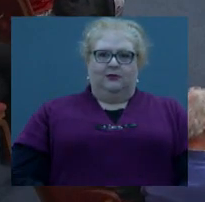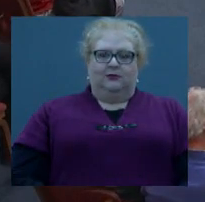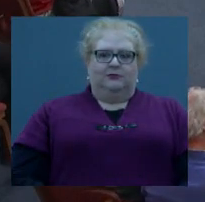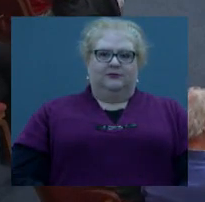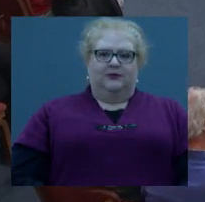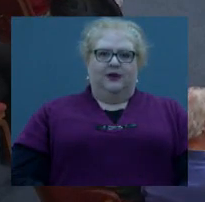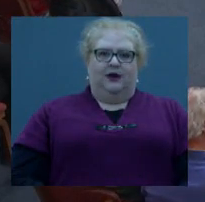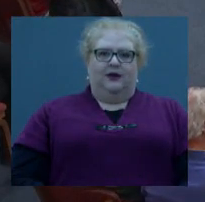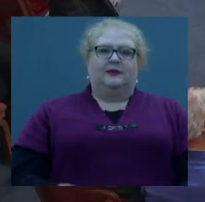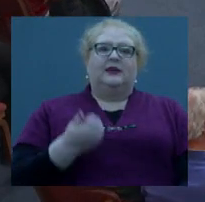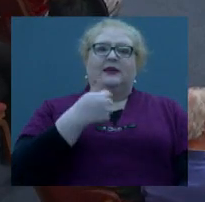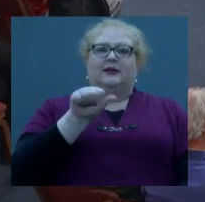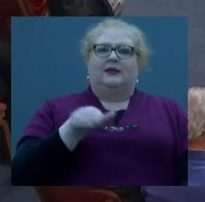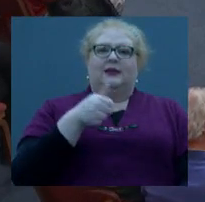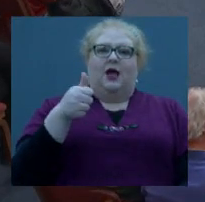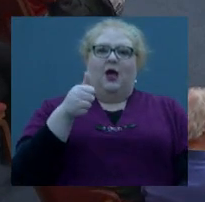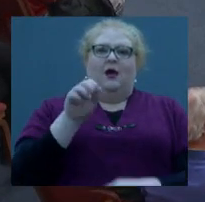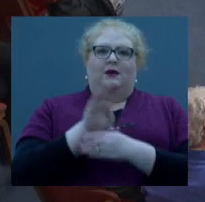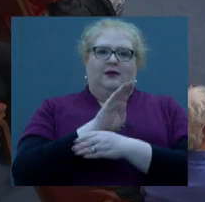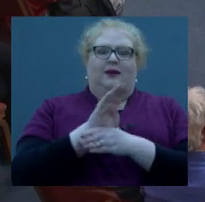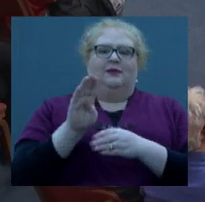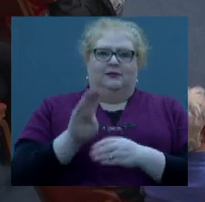Is there any other business to come before us?